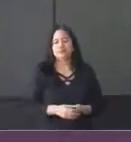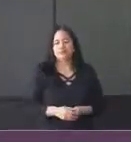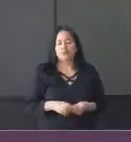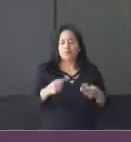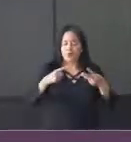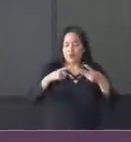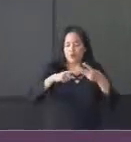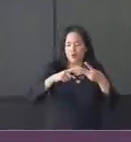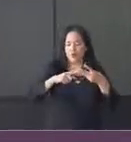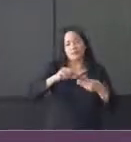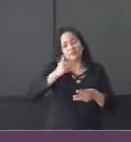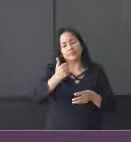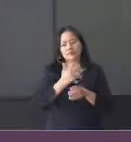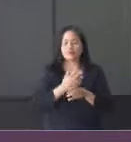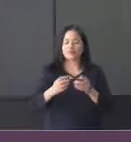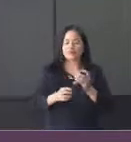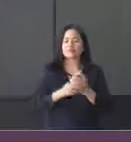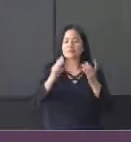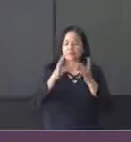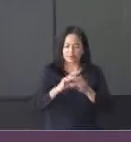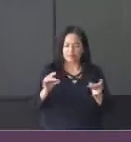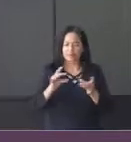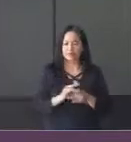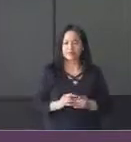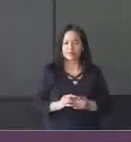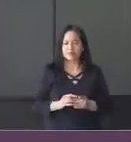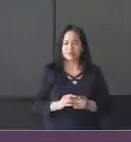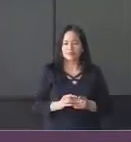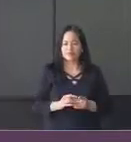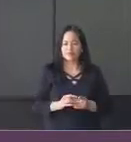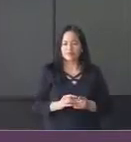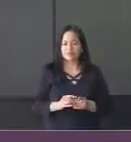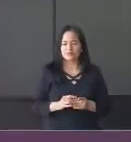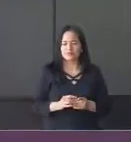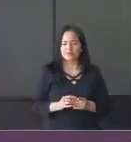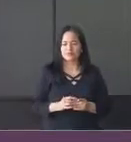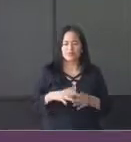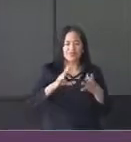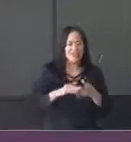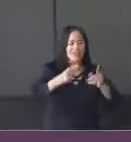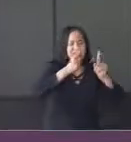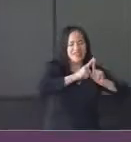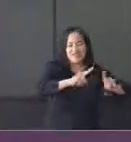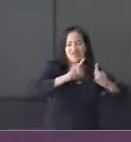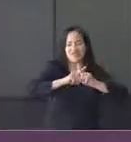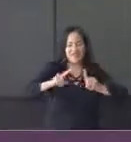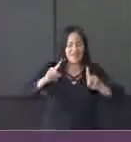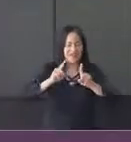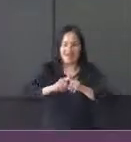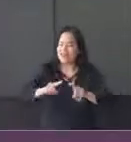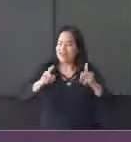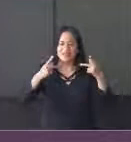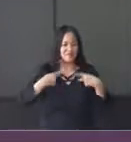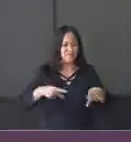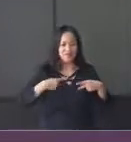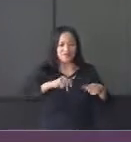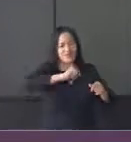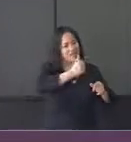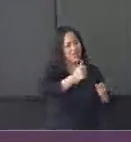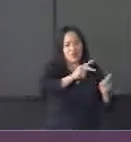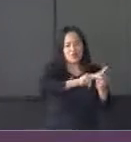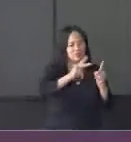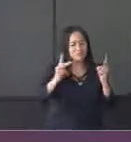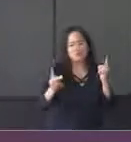I'd like to highlight what Dr. Pori said about the diversity of migrant populations.